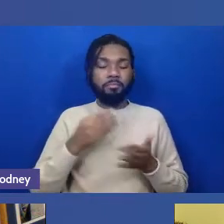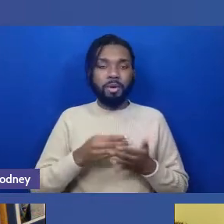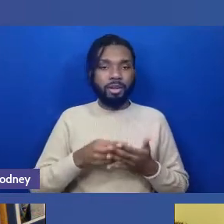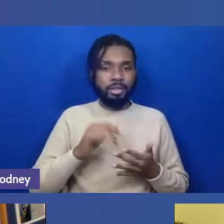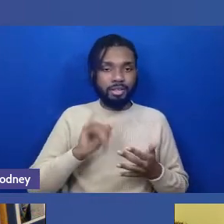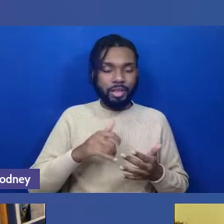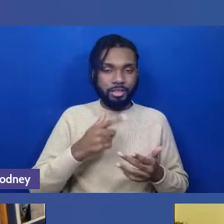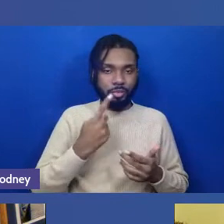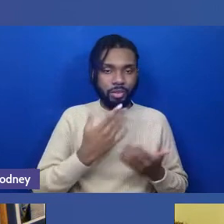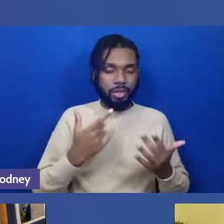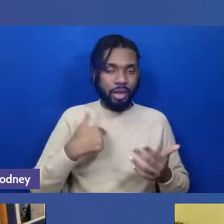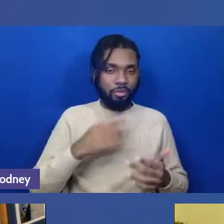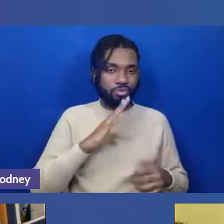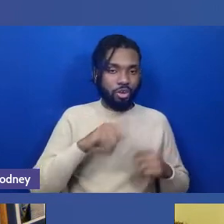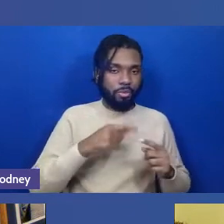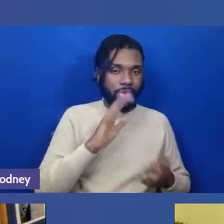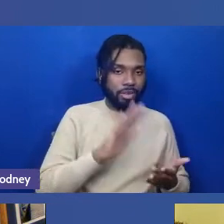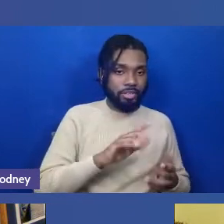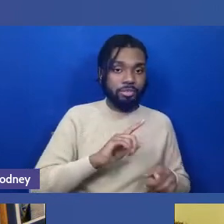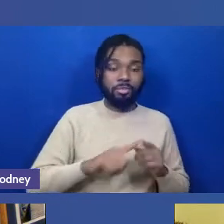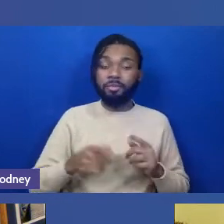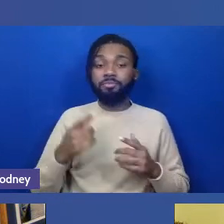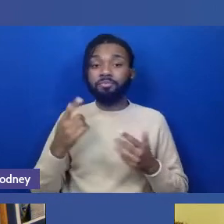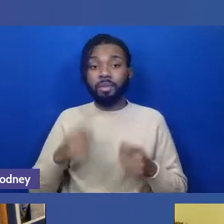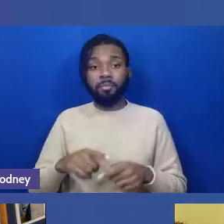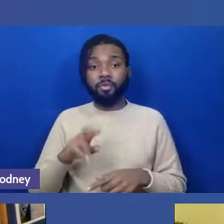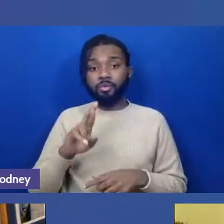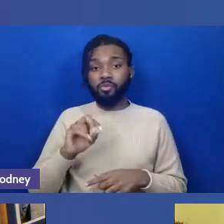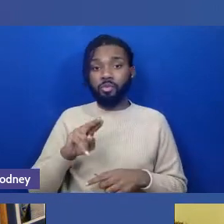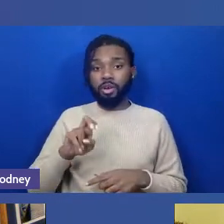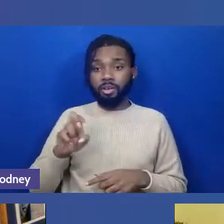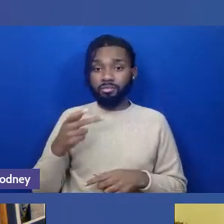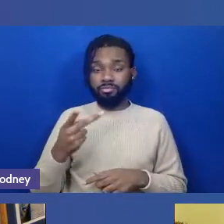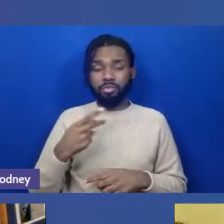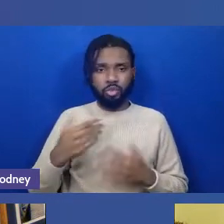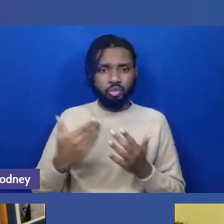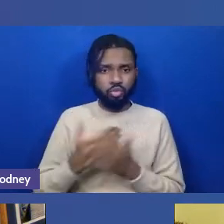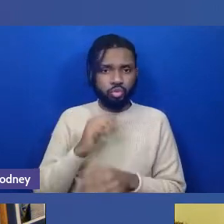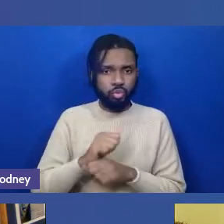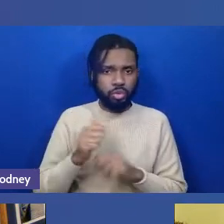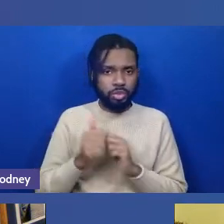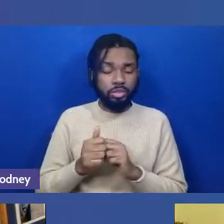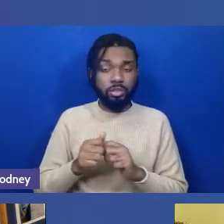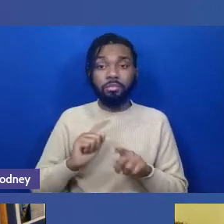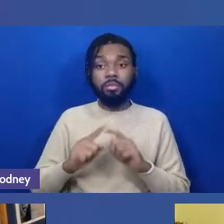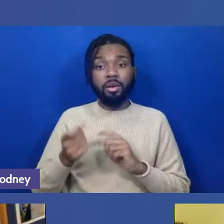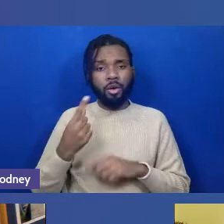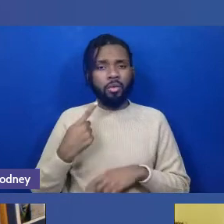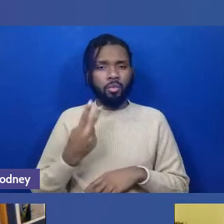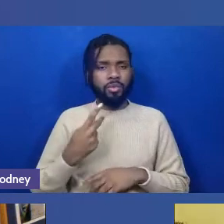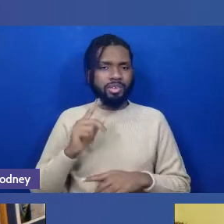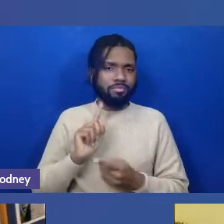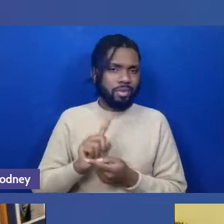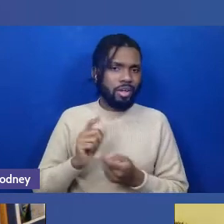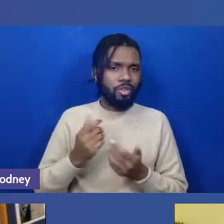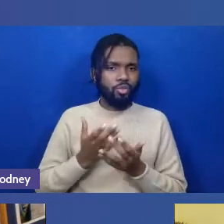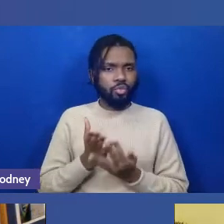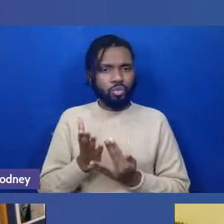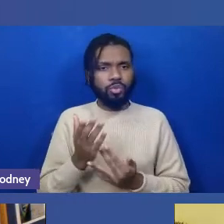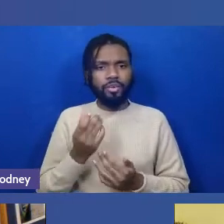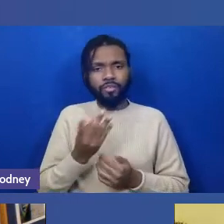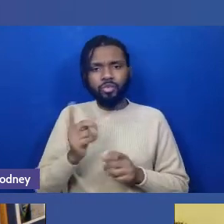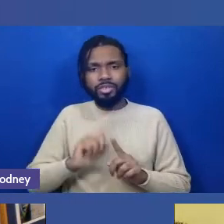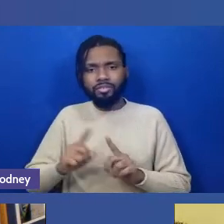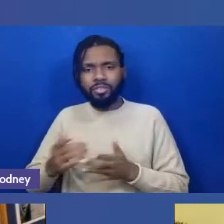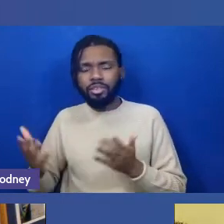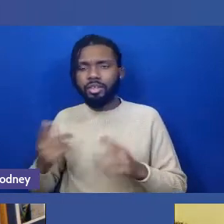is that, you know, Ronnie and I were new to working with each other. And we met through a couple of different things, a couple of different sort of networking connections.